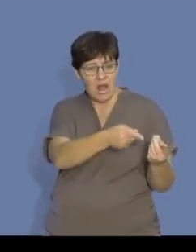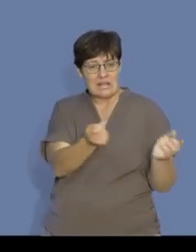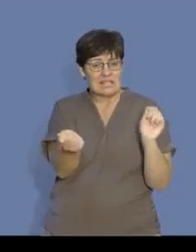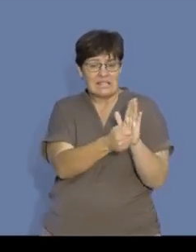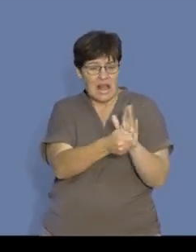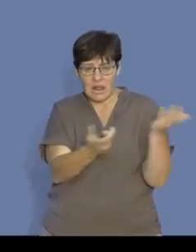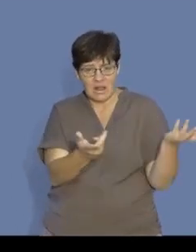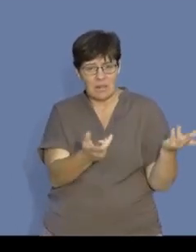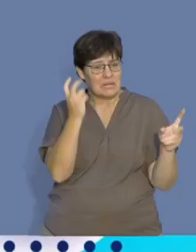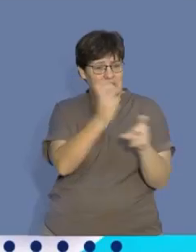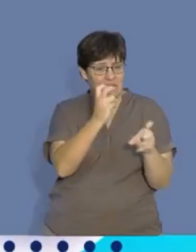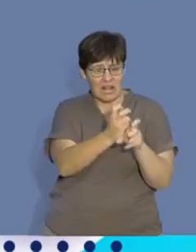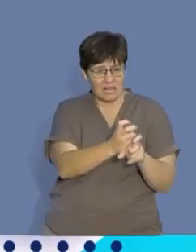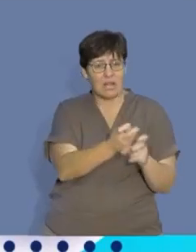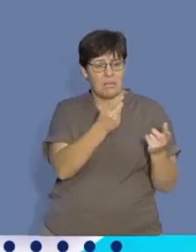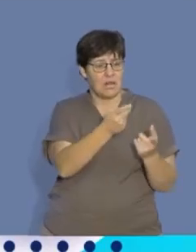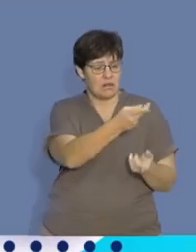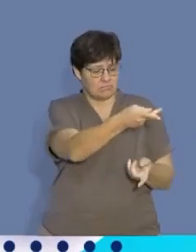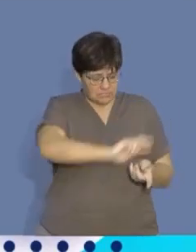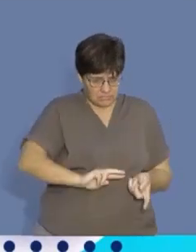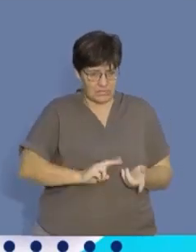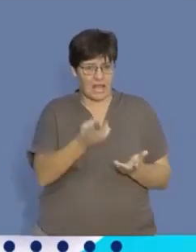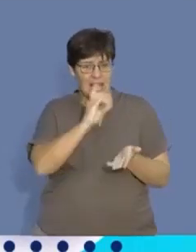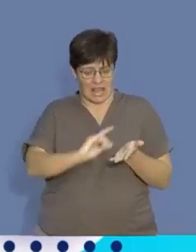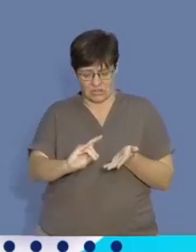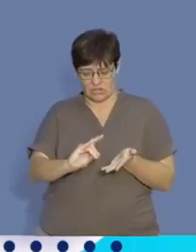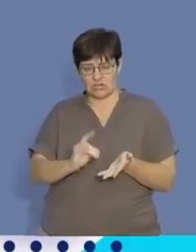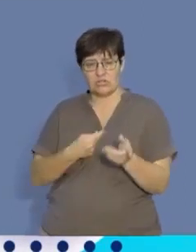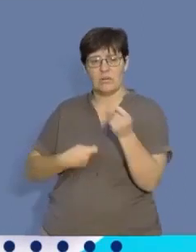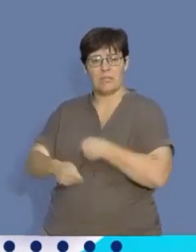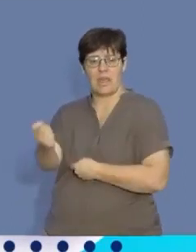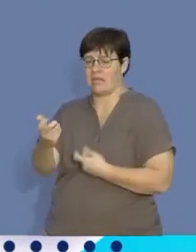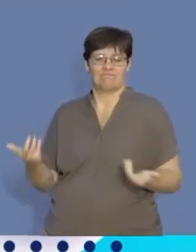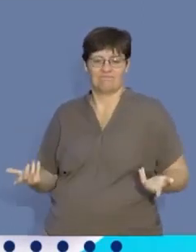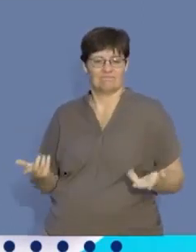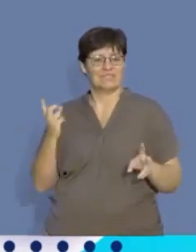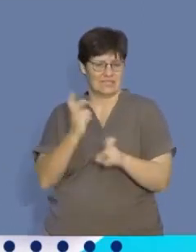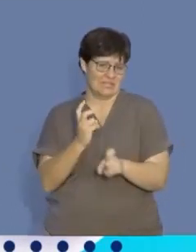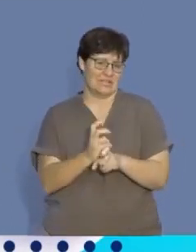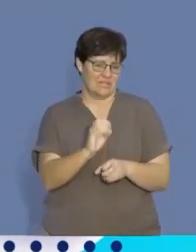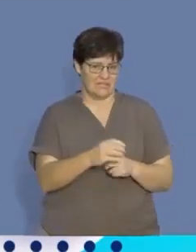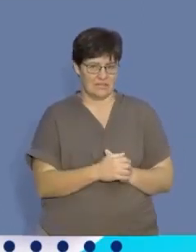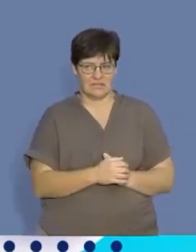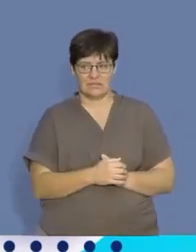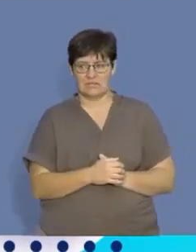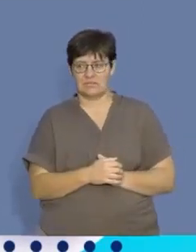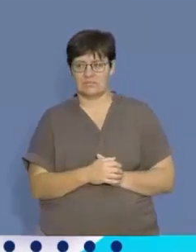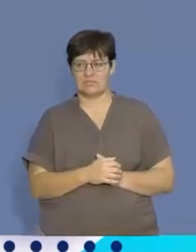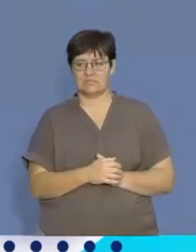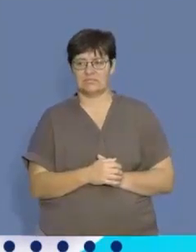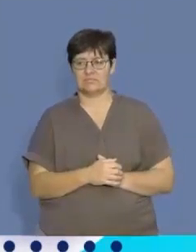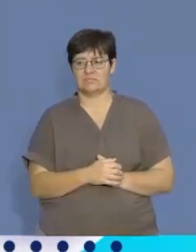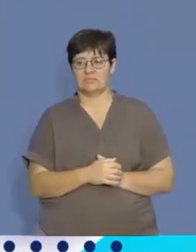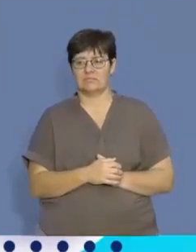and if it does not sell, obviously it's difficult to then convert that stock back into cash.